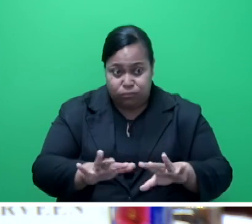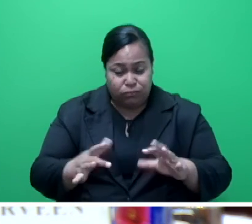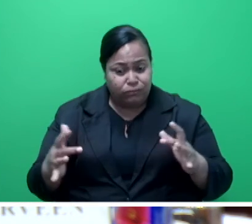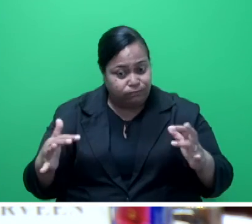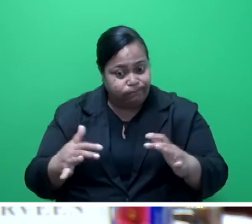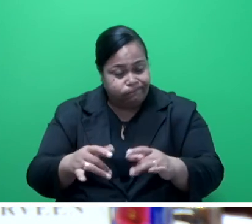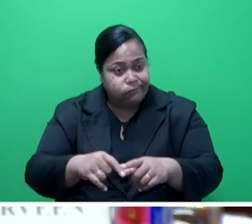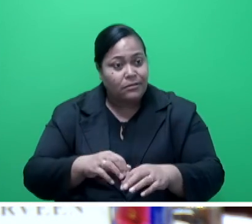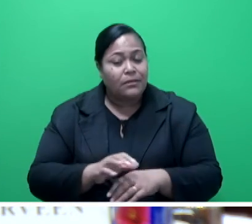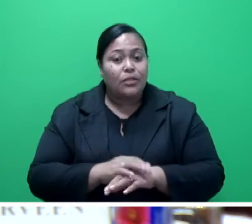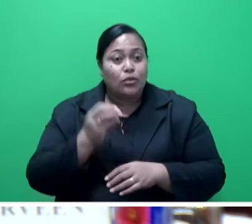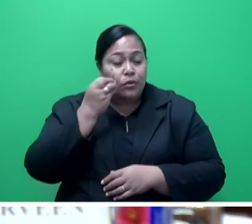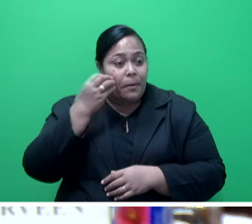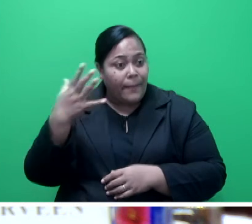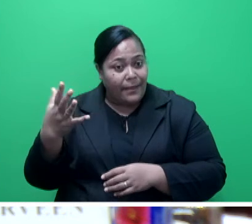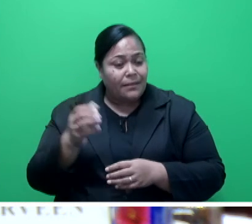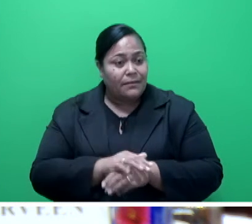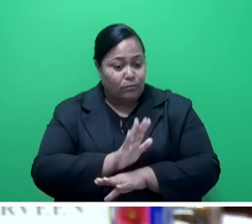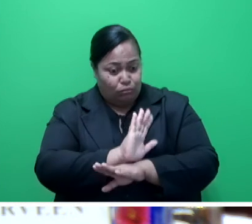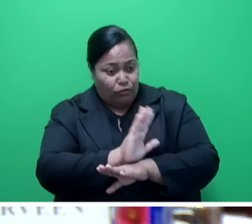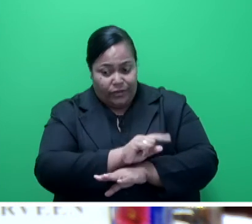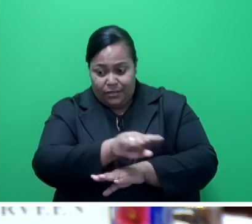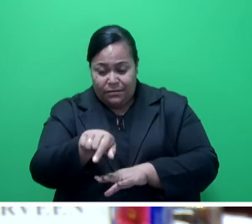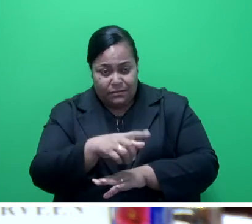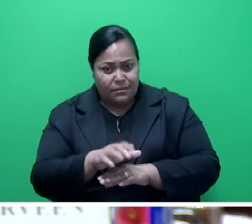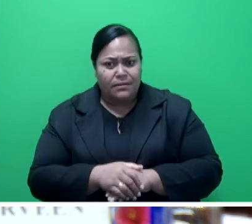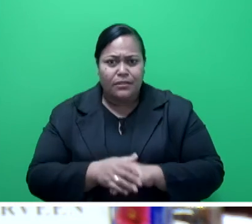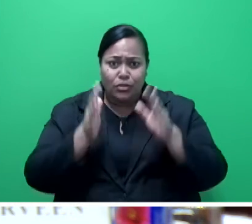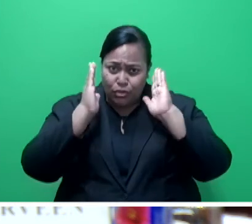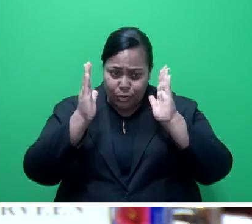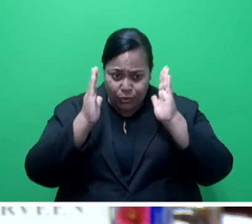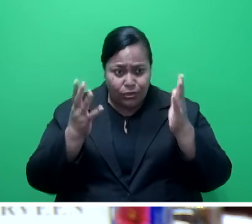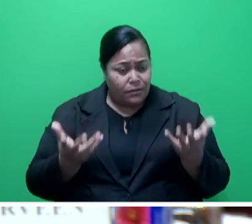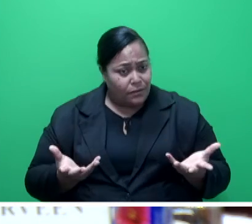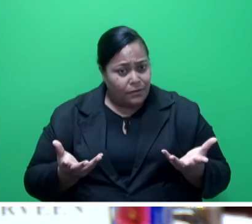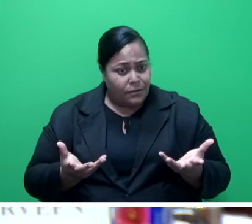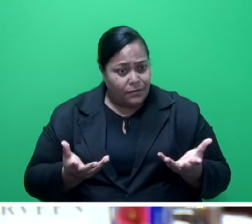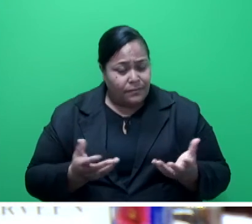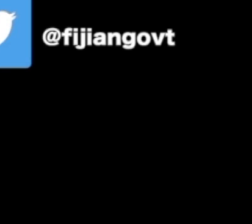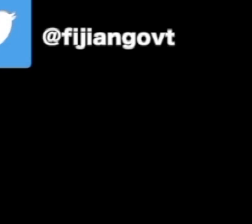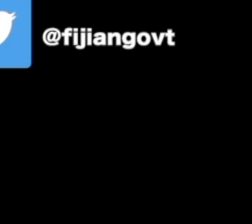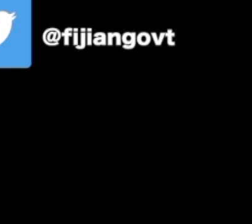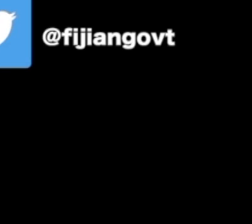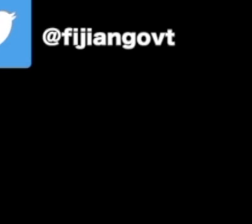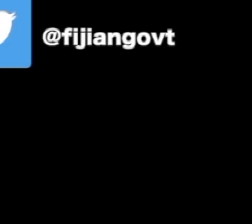in cinemas, at municipal markets, in places of worship? Thank you, Mr. Speaker, sir.